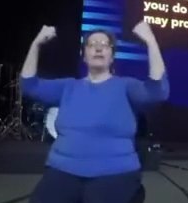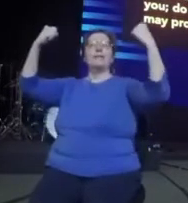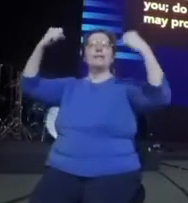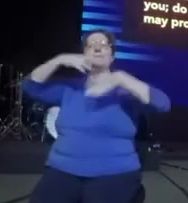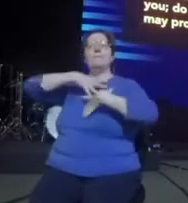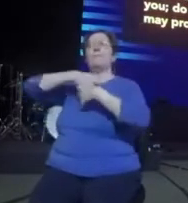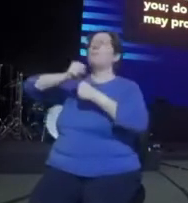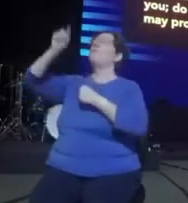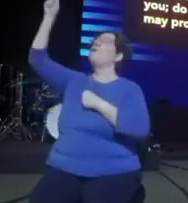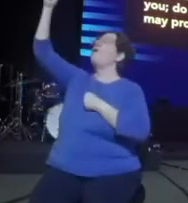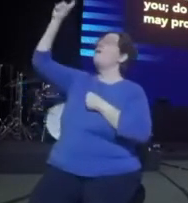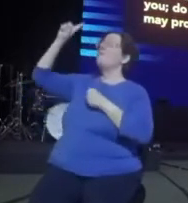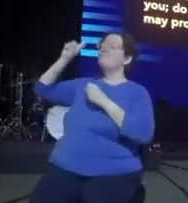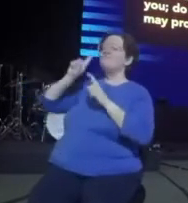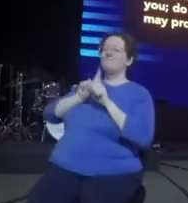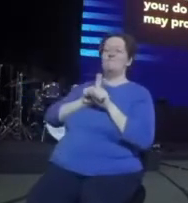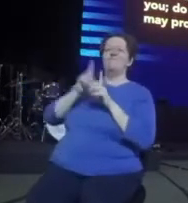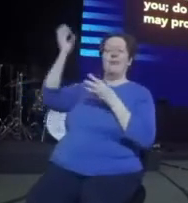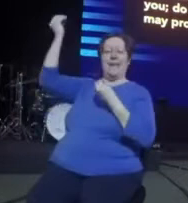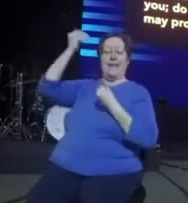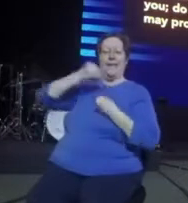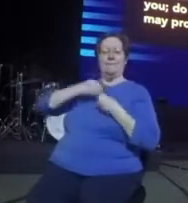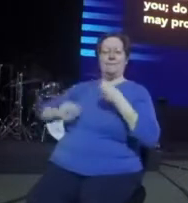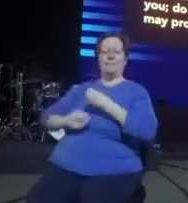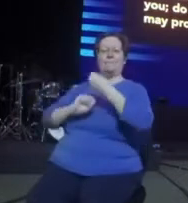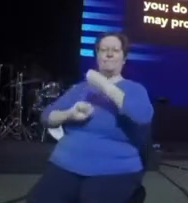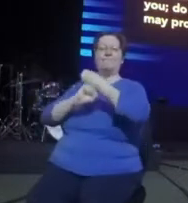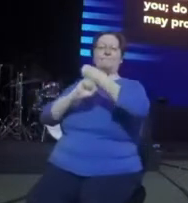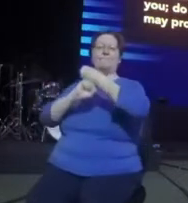courage comes from God.